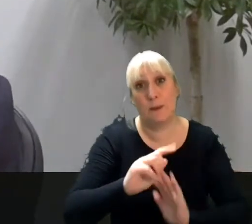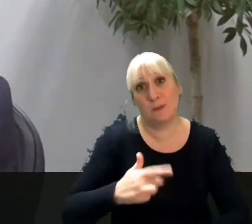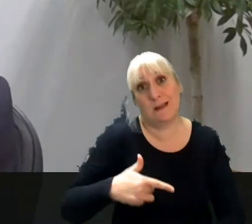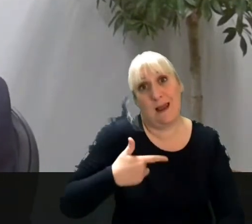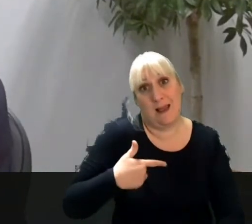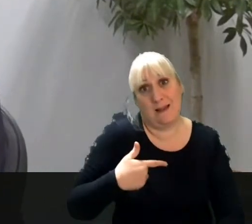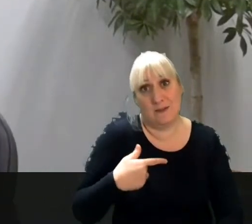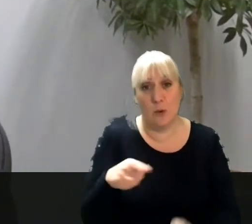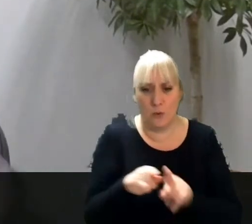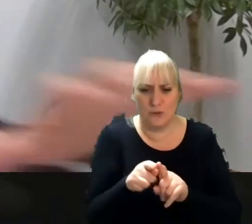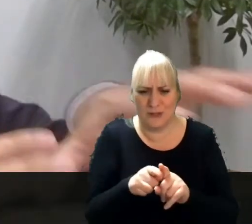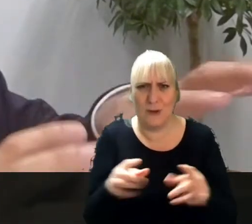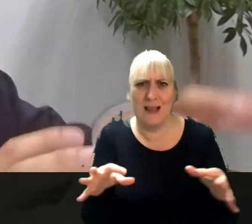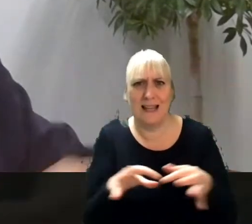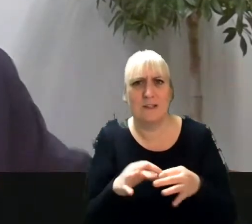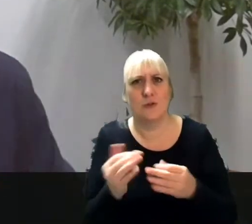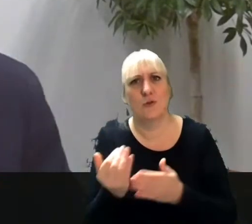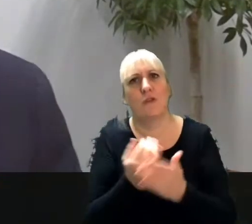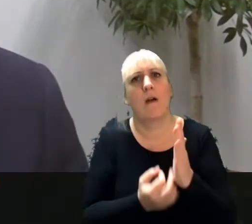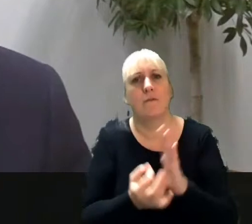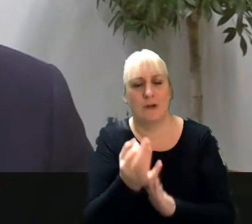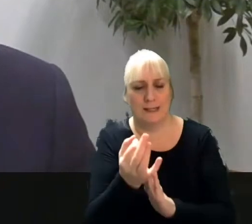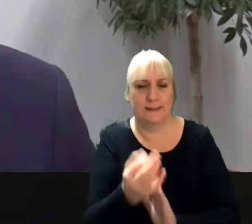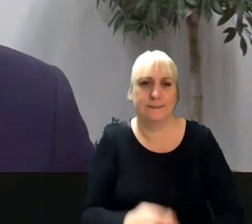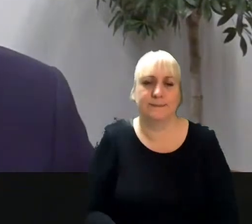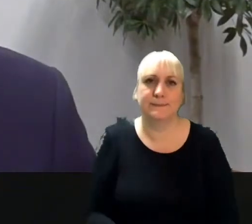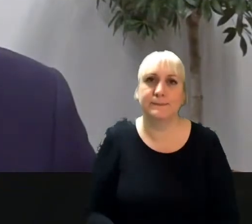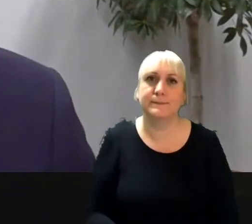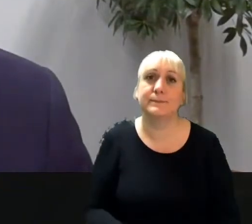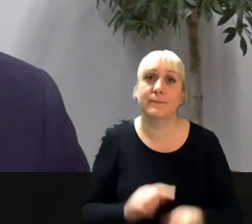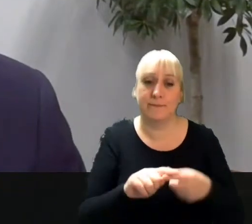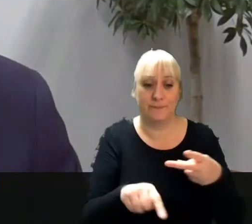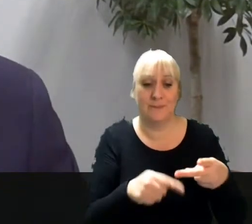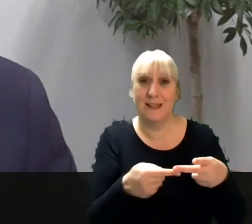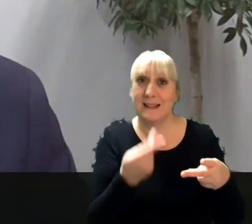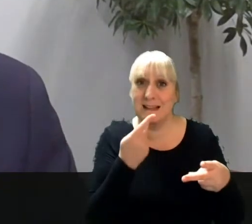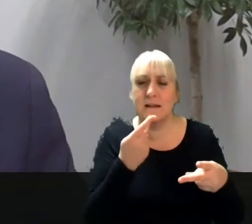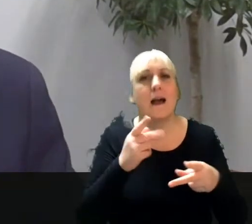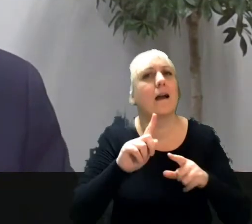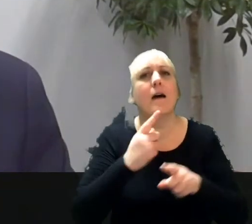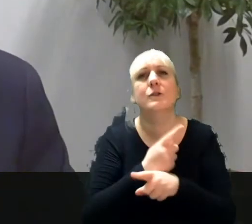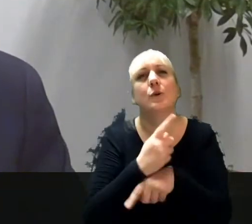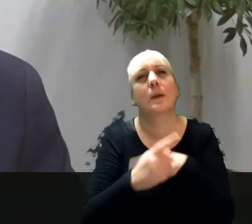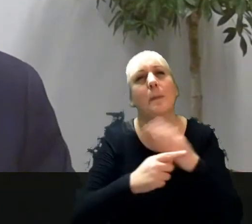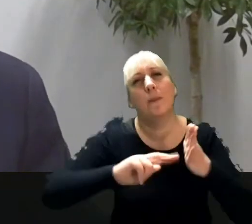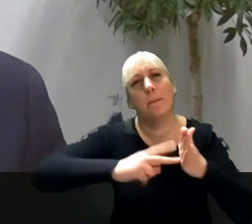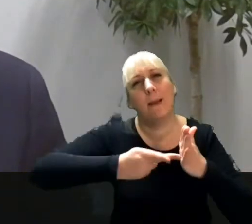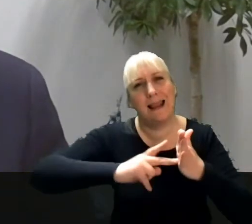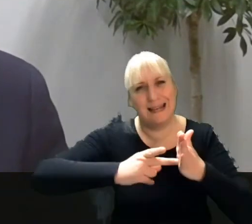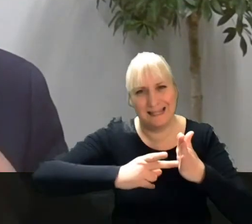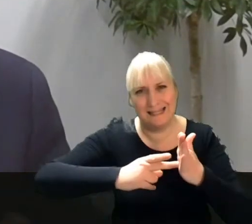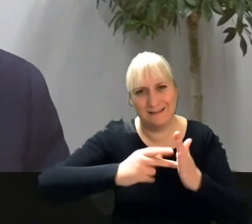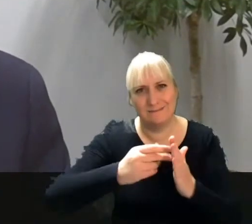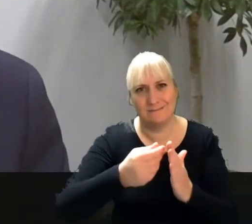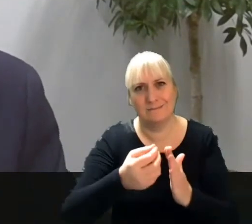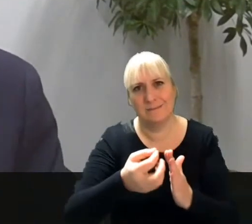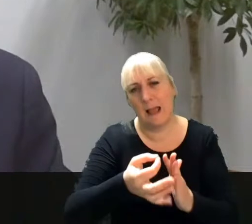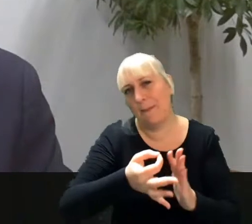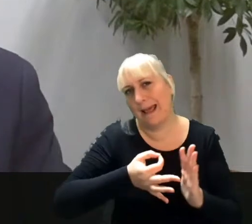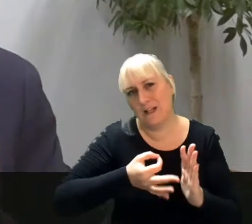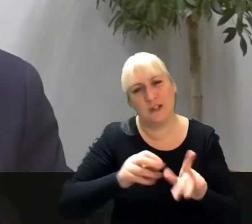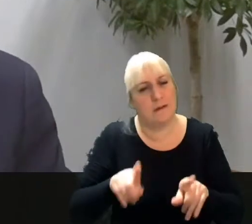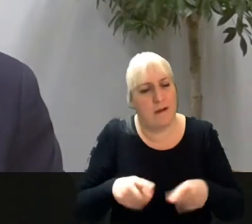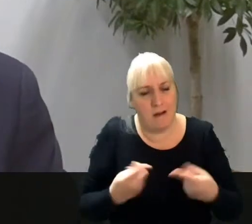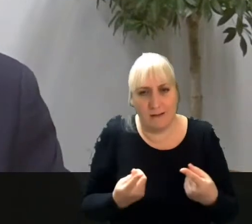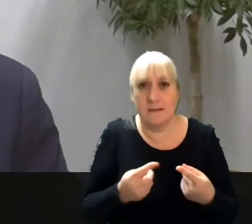about Waltham Forest, again, I'm not going to talk about the planning application for the reasons I've discussed around it being quasi-judicial, but town centres and high streets are one of